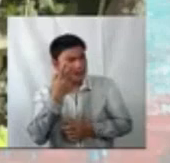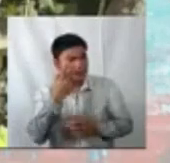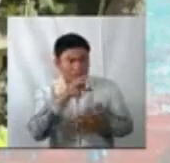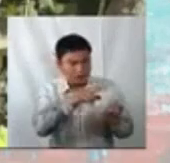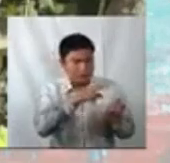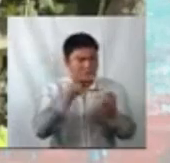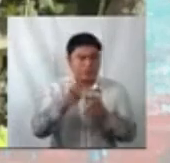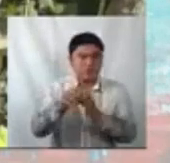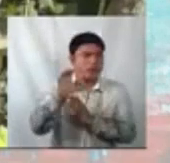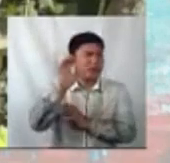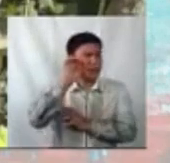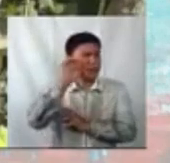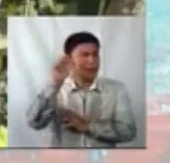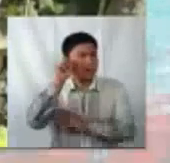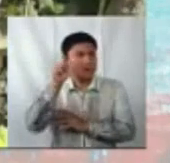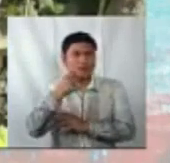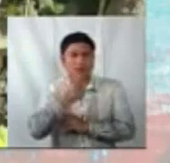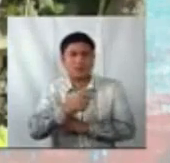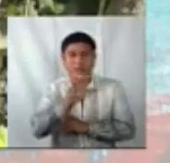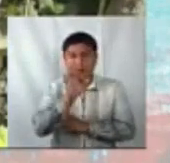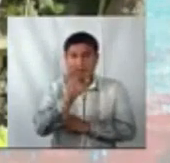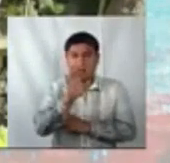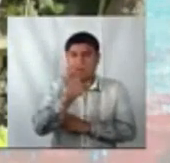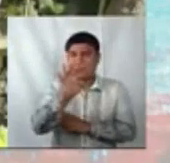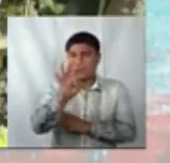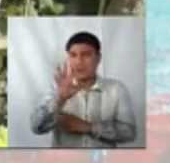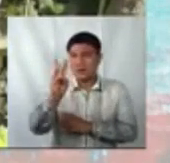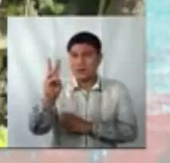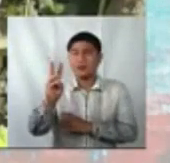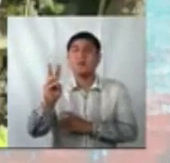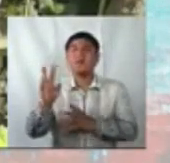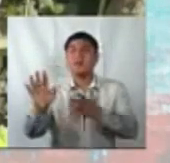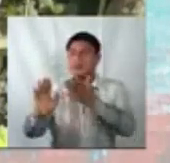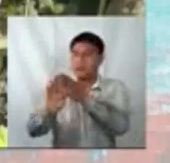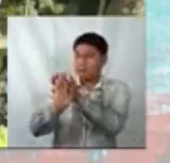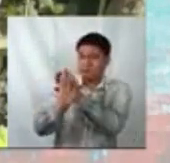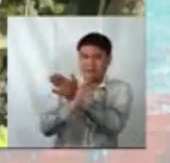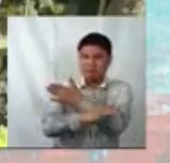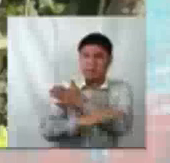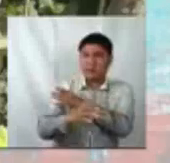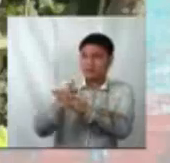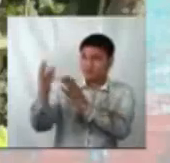kasi ni Aguinaldo noong 1946, isinauli lang nila